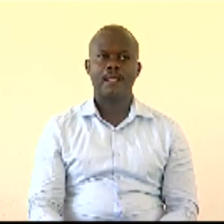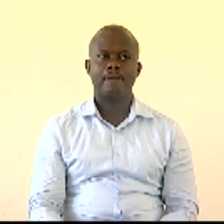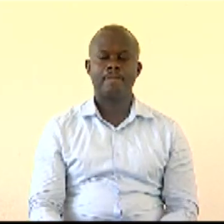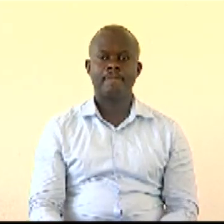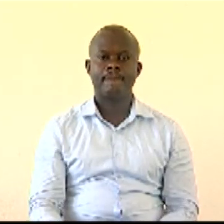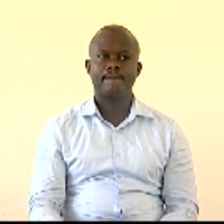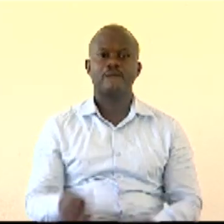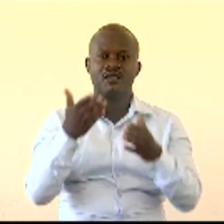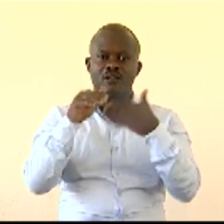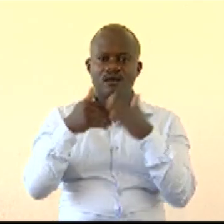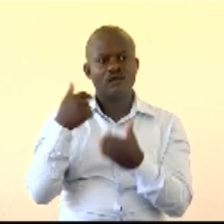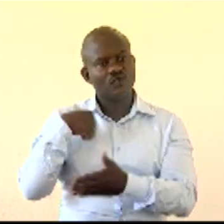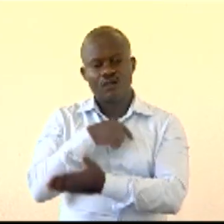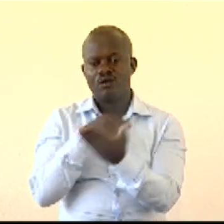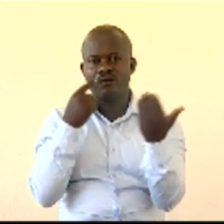Here we have